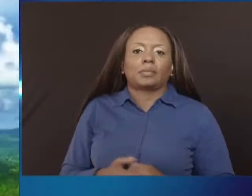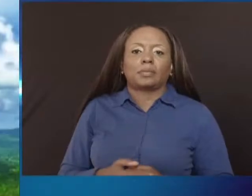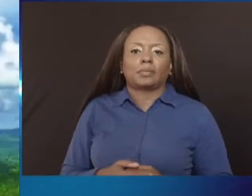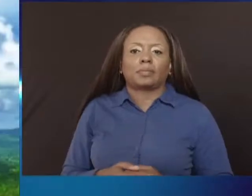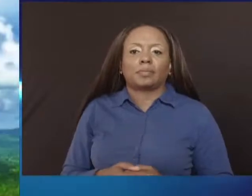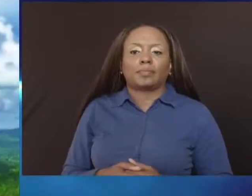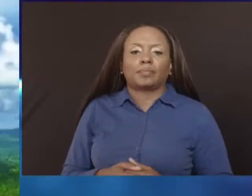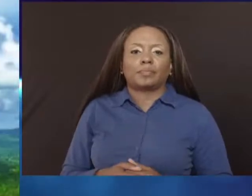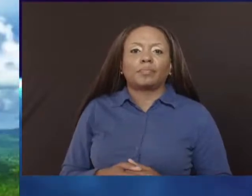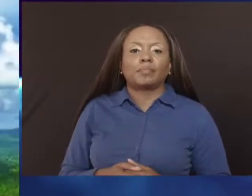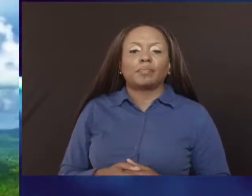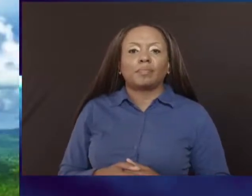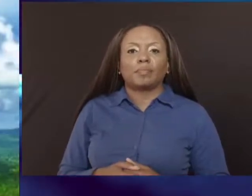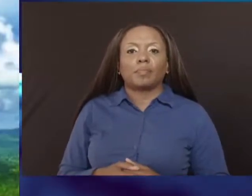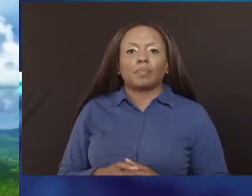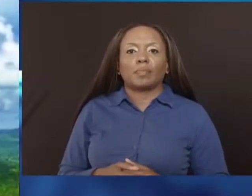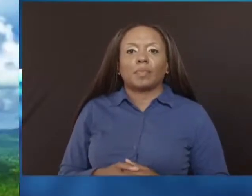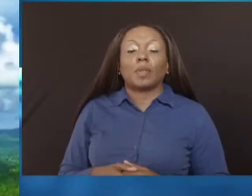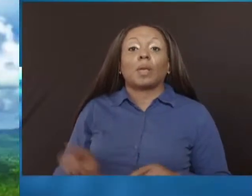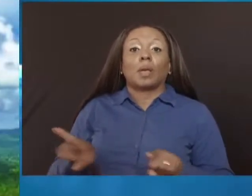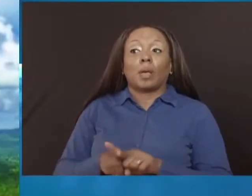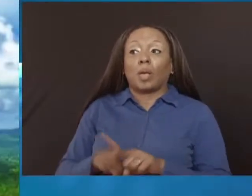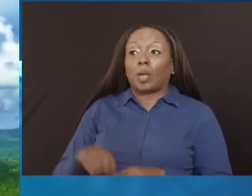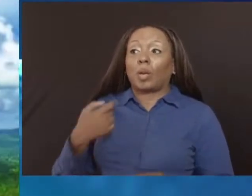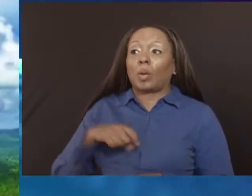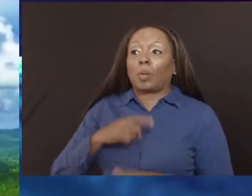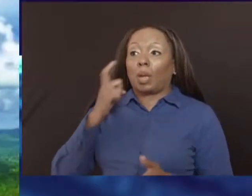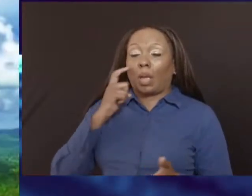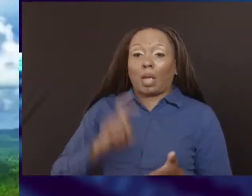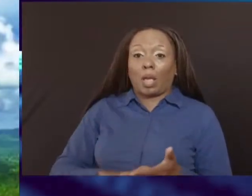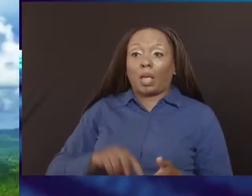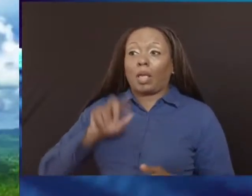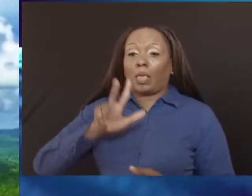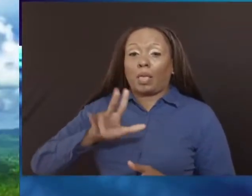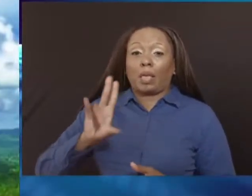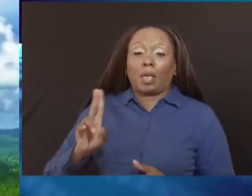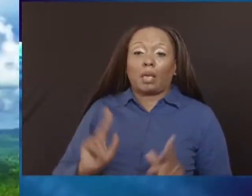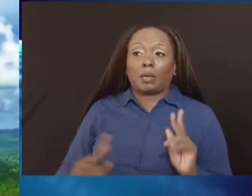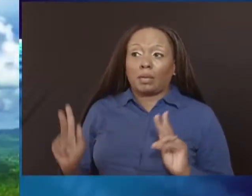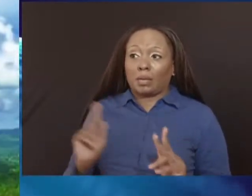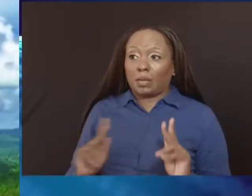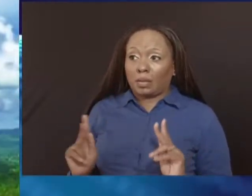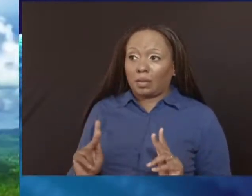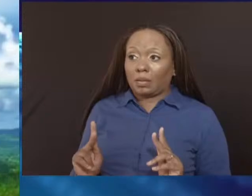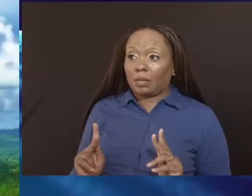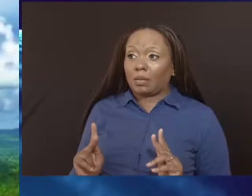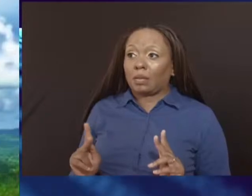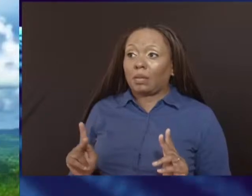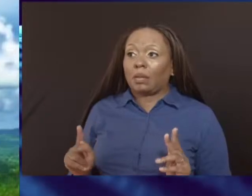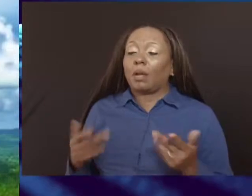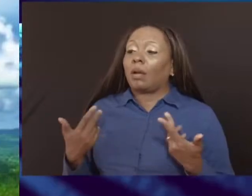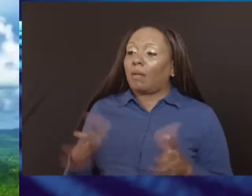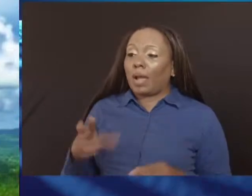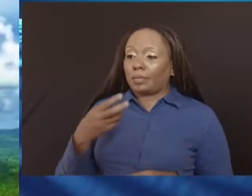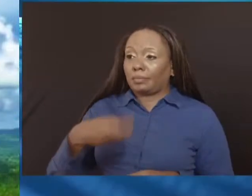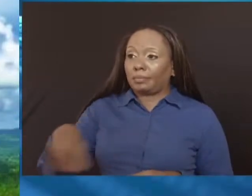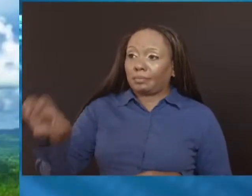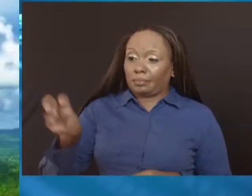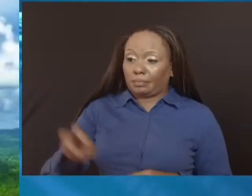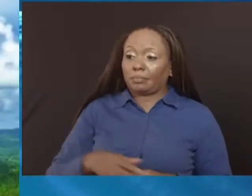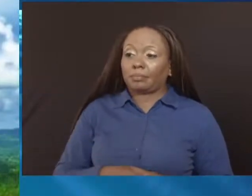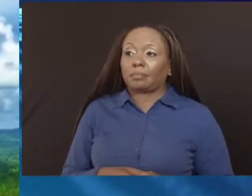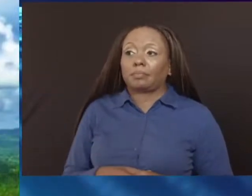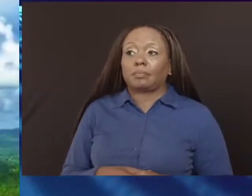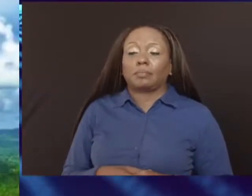after making that first contact, we've had identified 37 persons by the time we got to first contact who had already been transported. So they